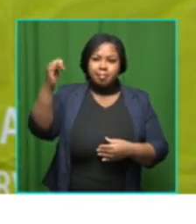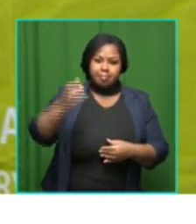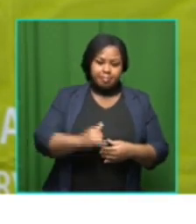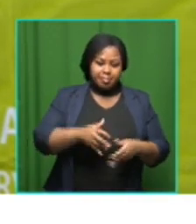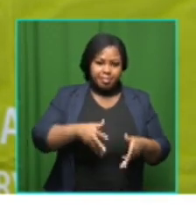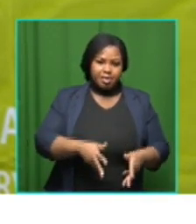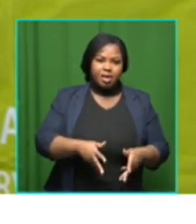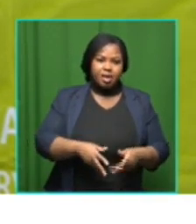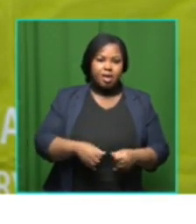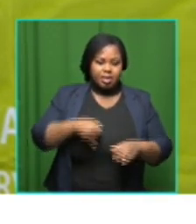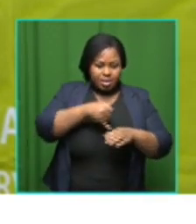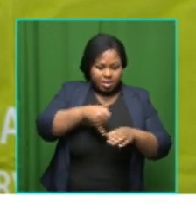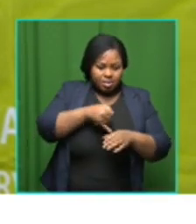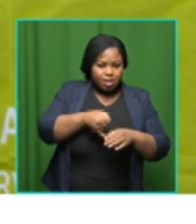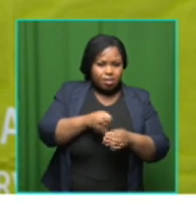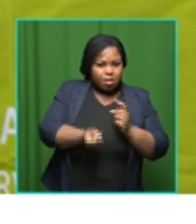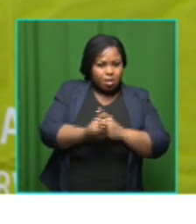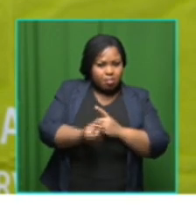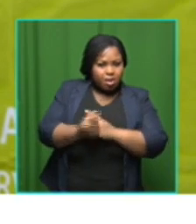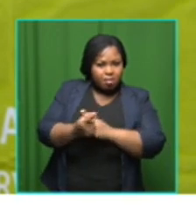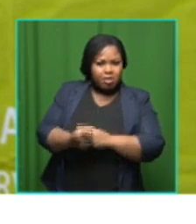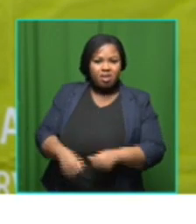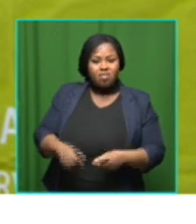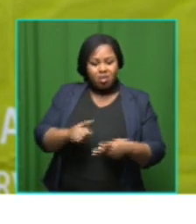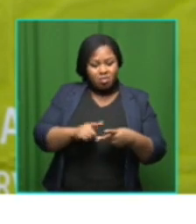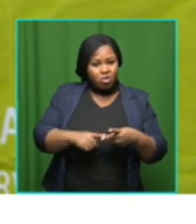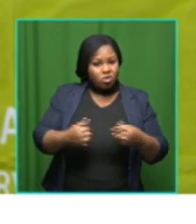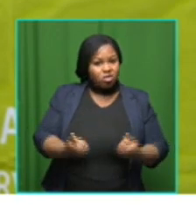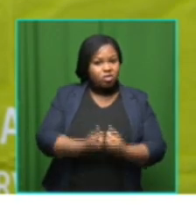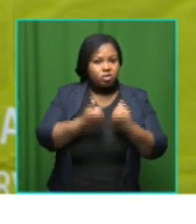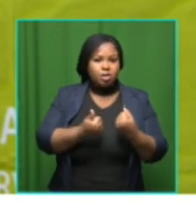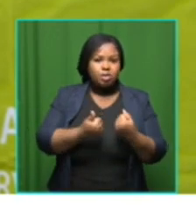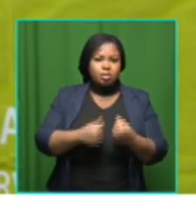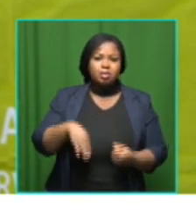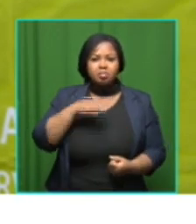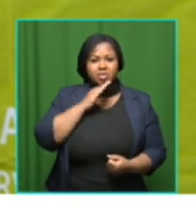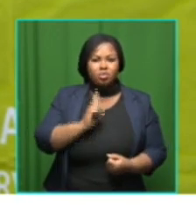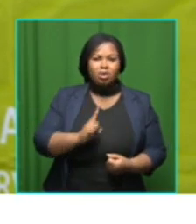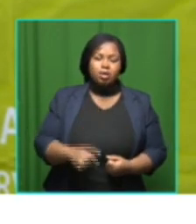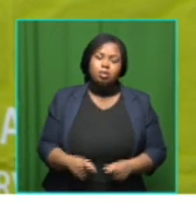transmission. So if any of those two become a challenge, it means that we'll even